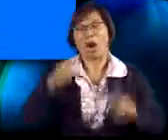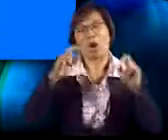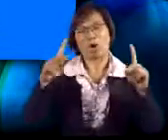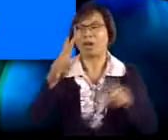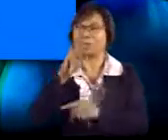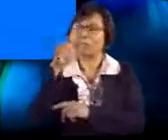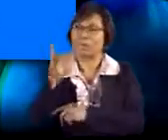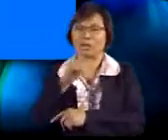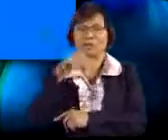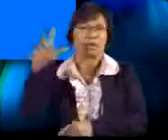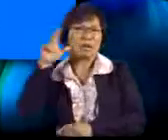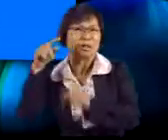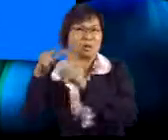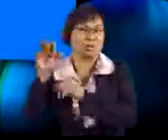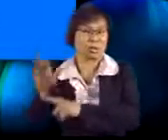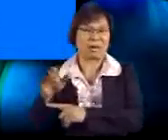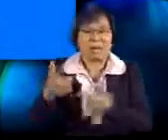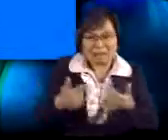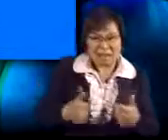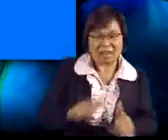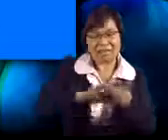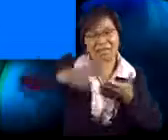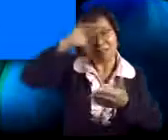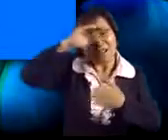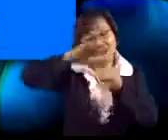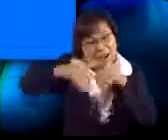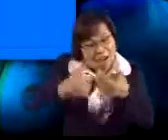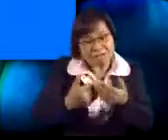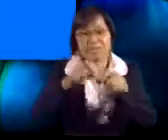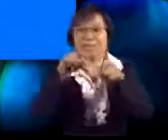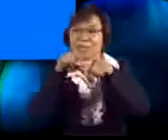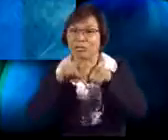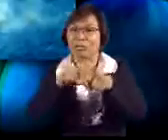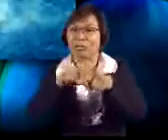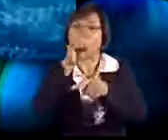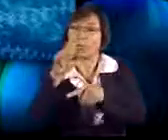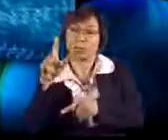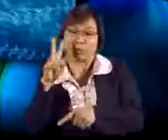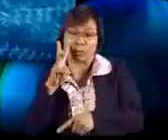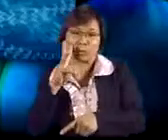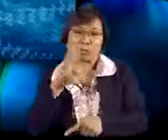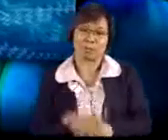Witty. Don't listen to her. Let's learn how to divide volume of liquid.